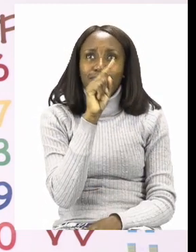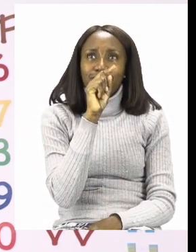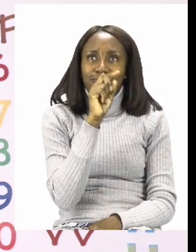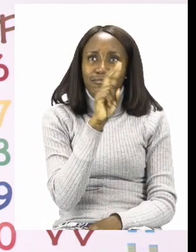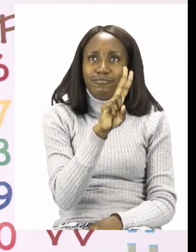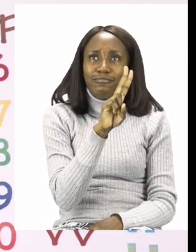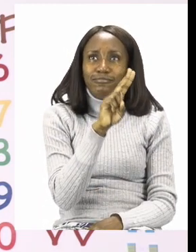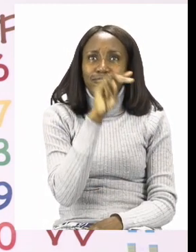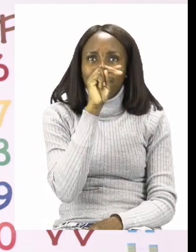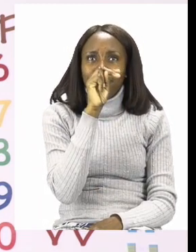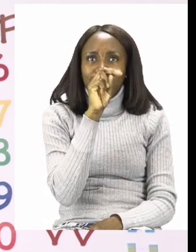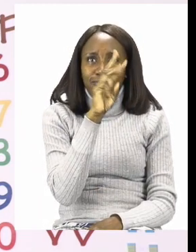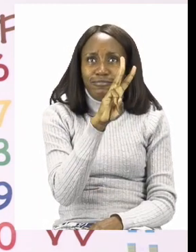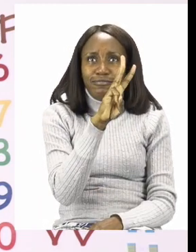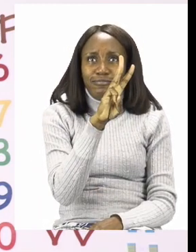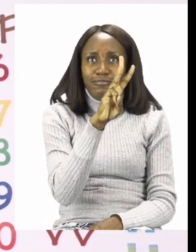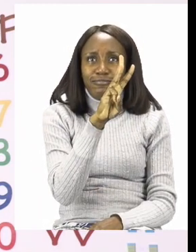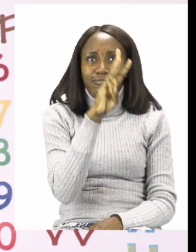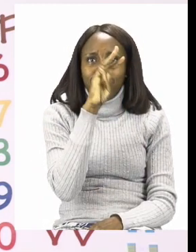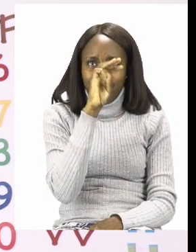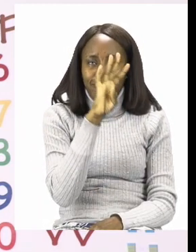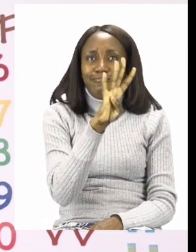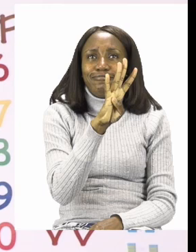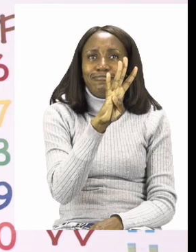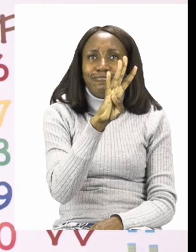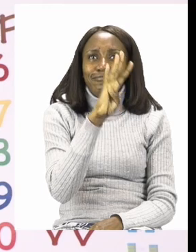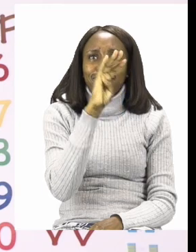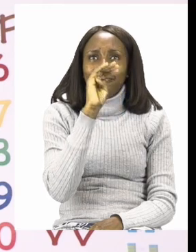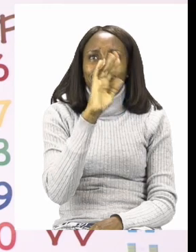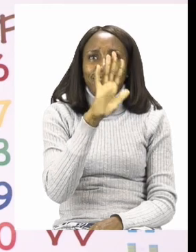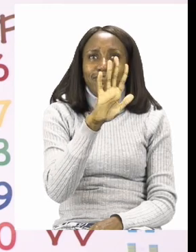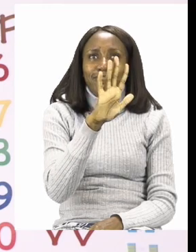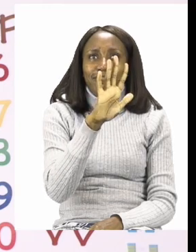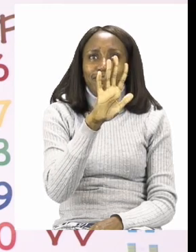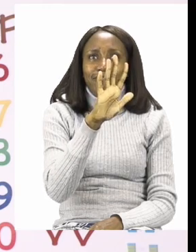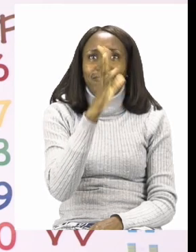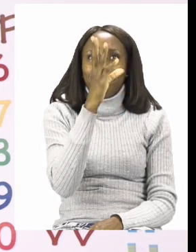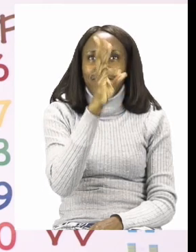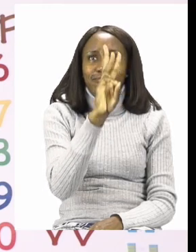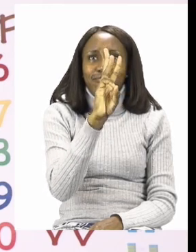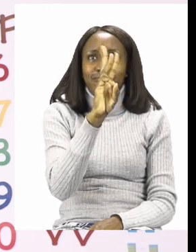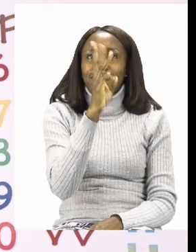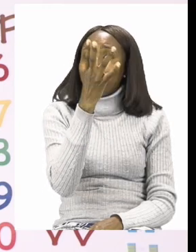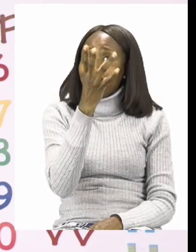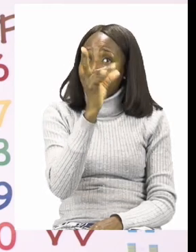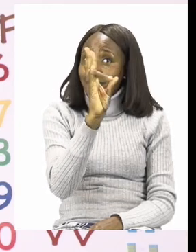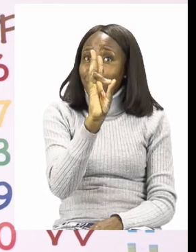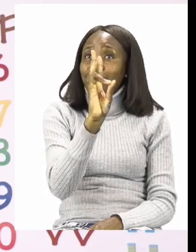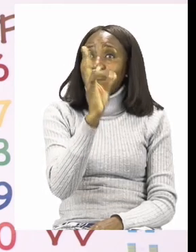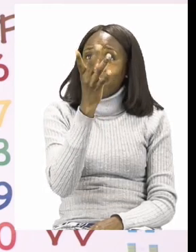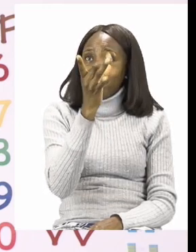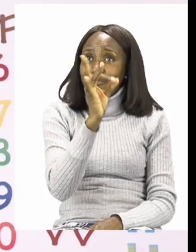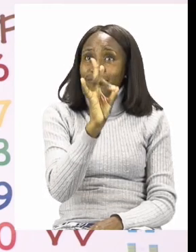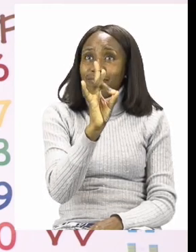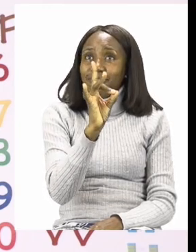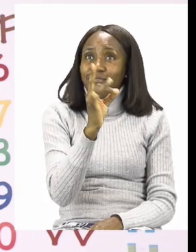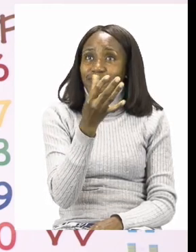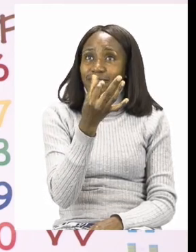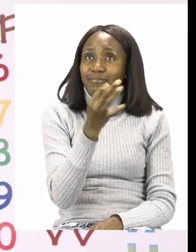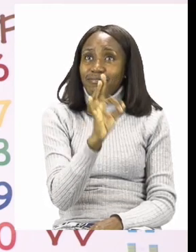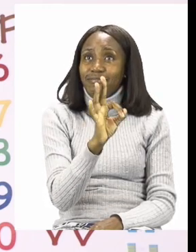1, 2, 3, 4, 5, 6, 7,